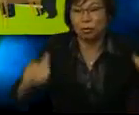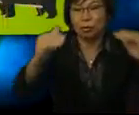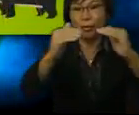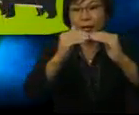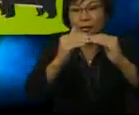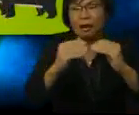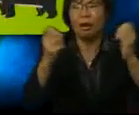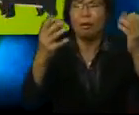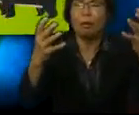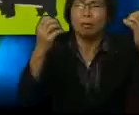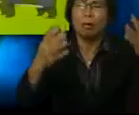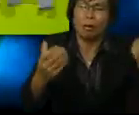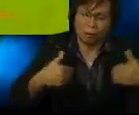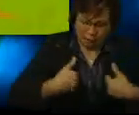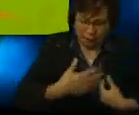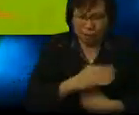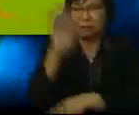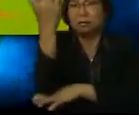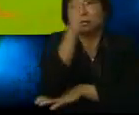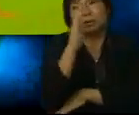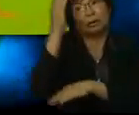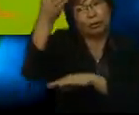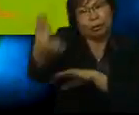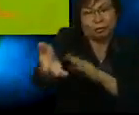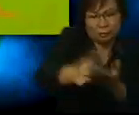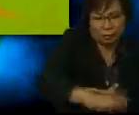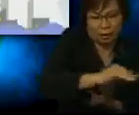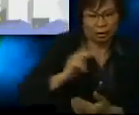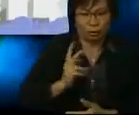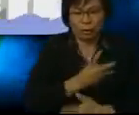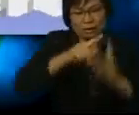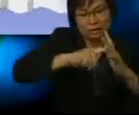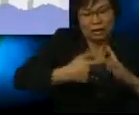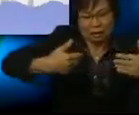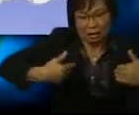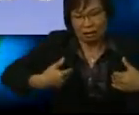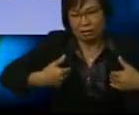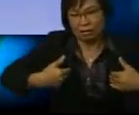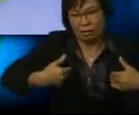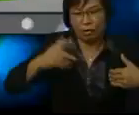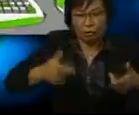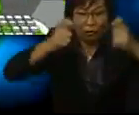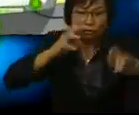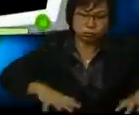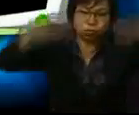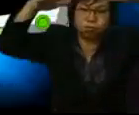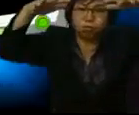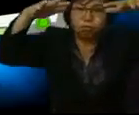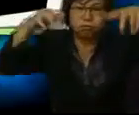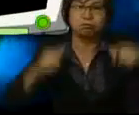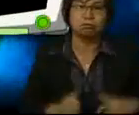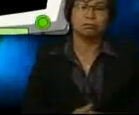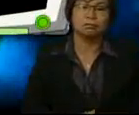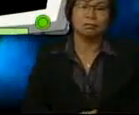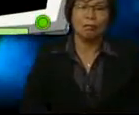lots of animals and trees will die, and we will start having flash floods.